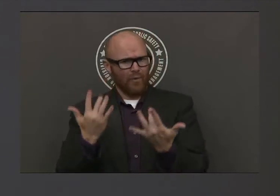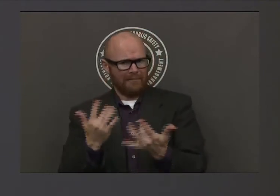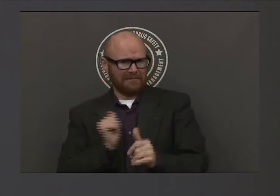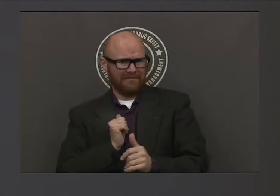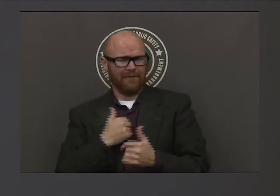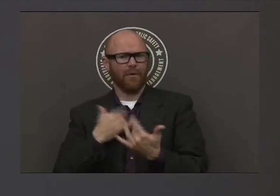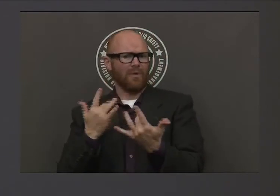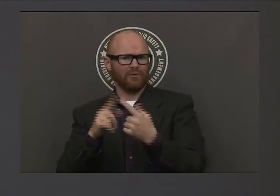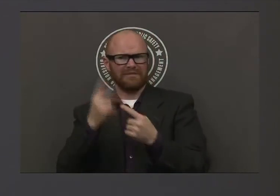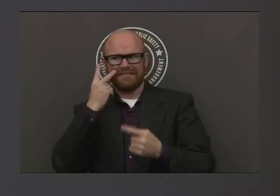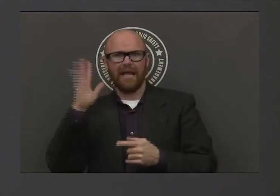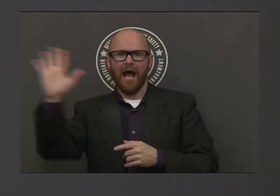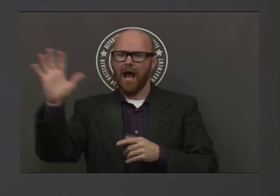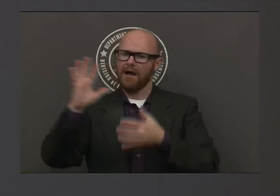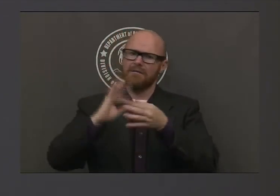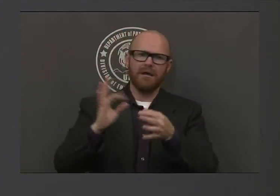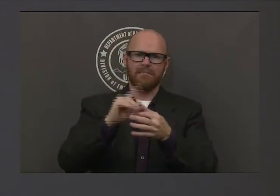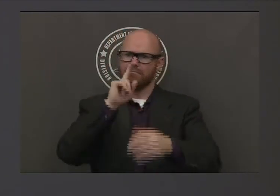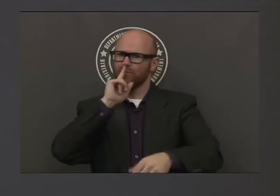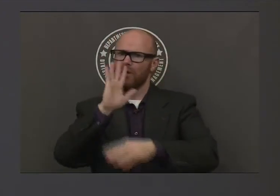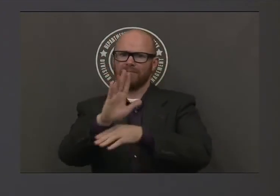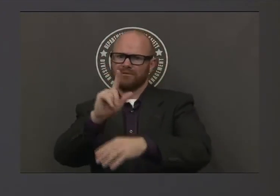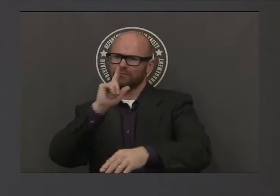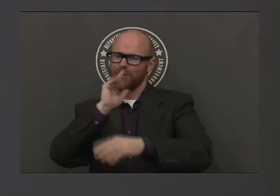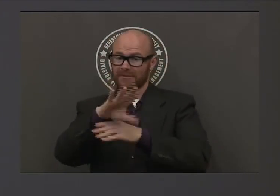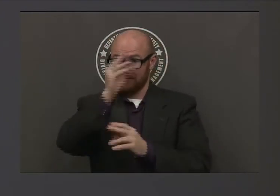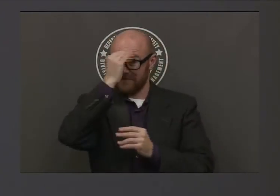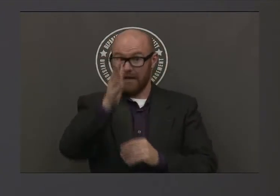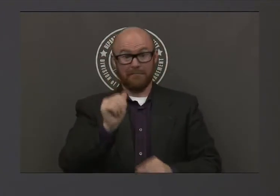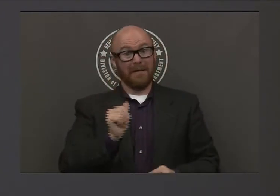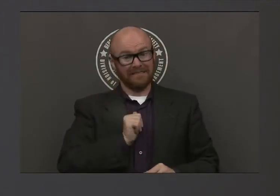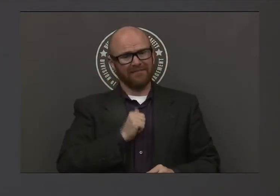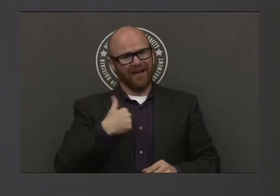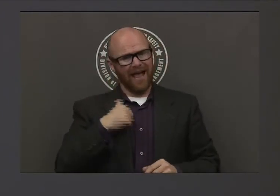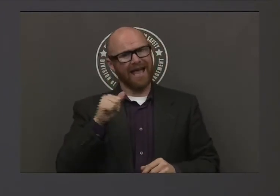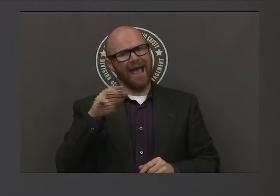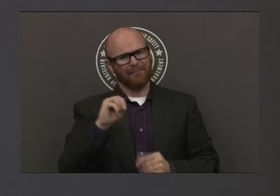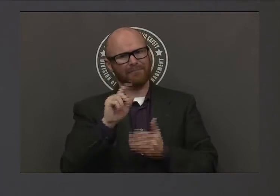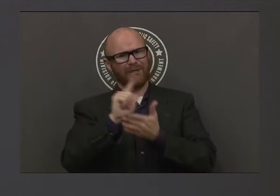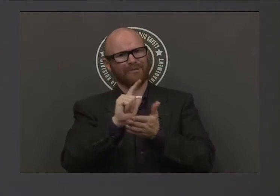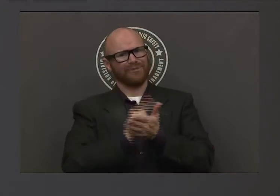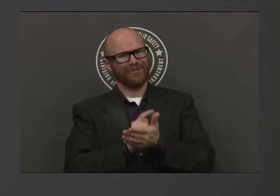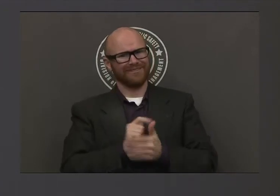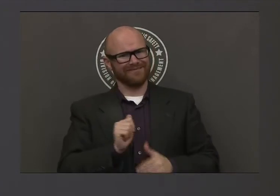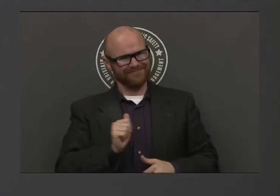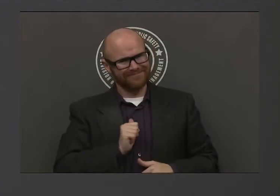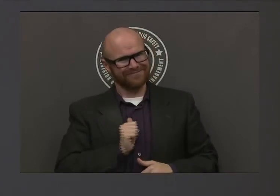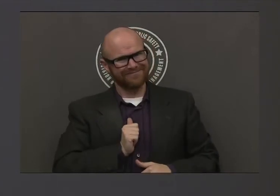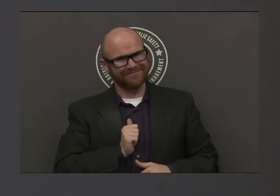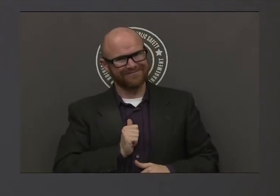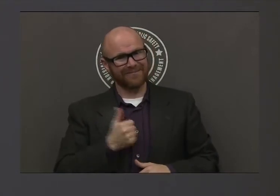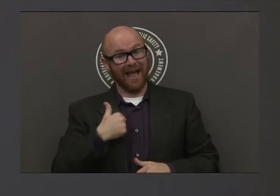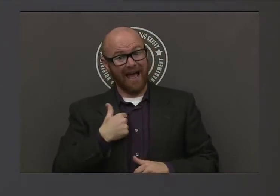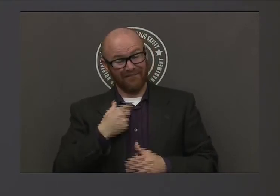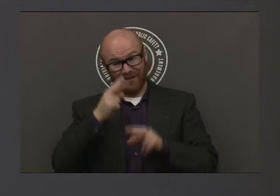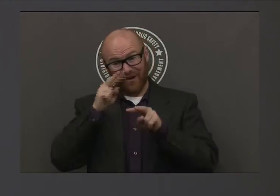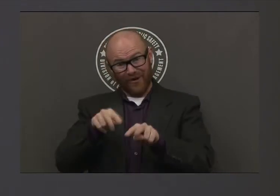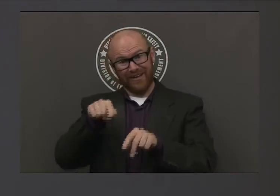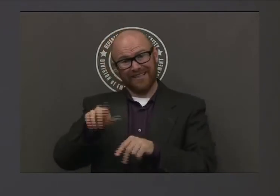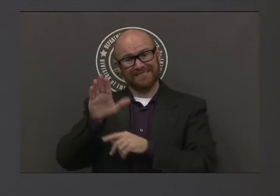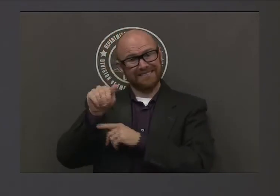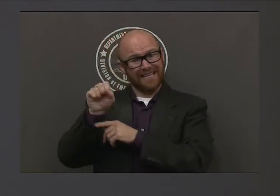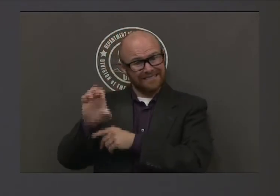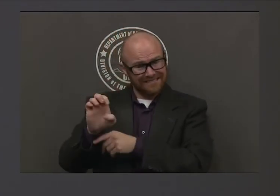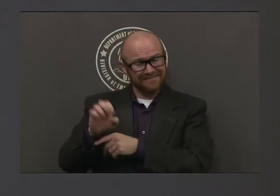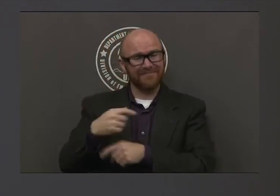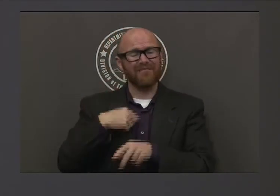I've yet to see it. I am an attorney, and I just have to be honest. I've looked at this case and looked at several